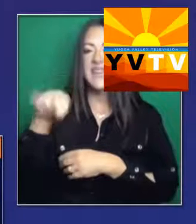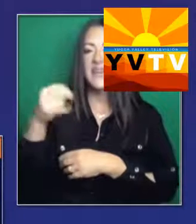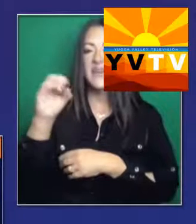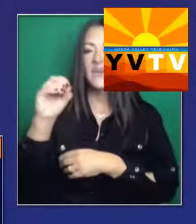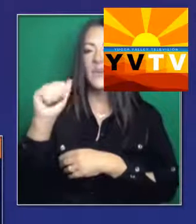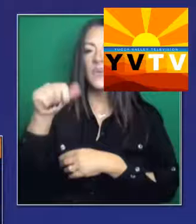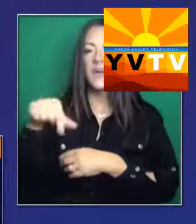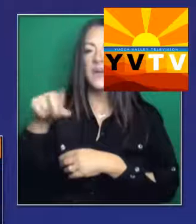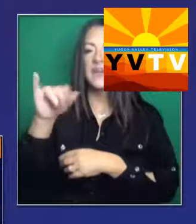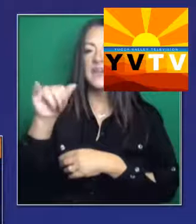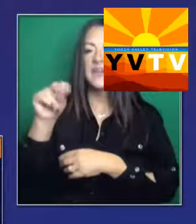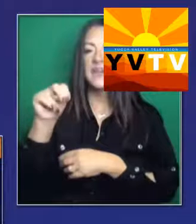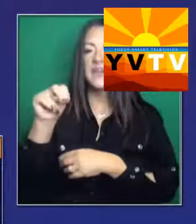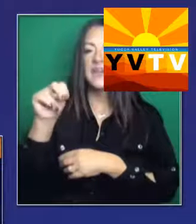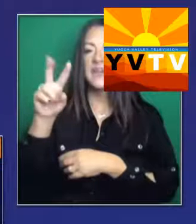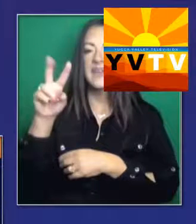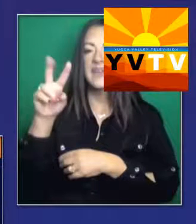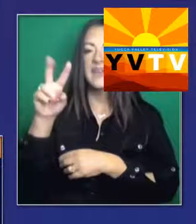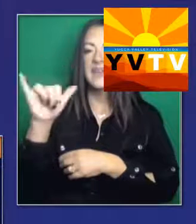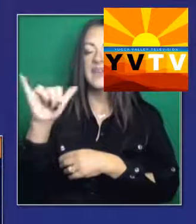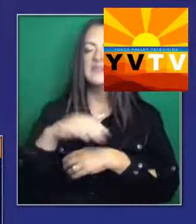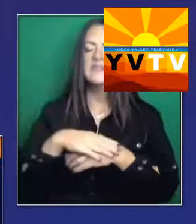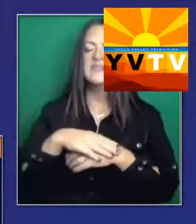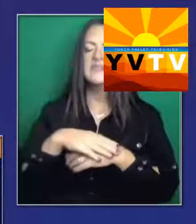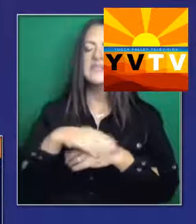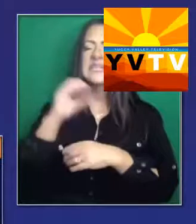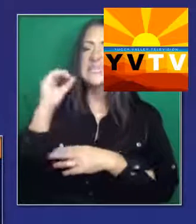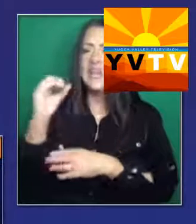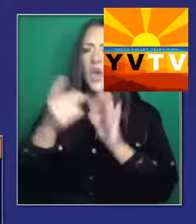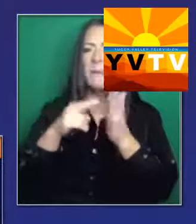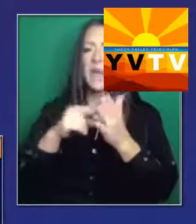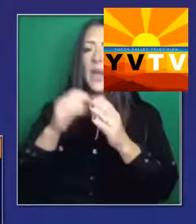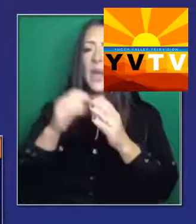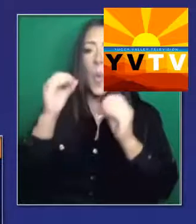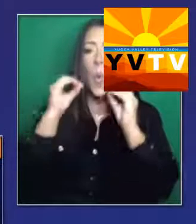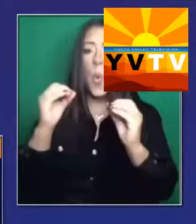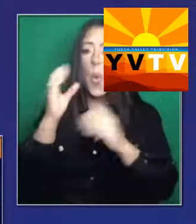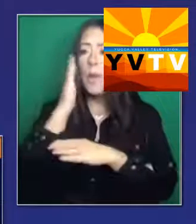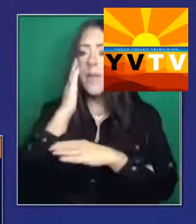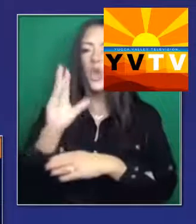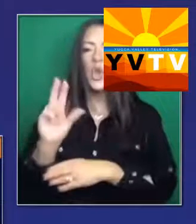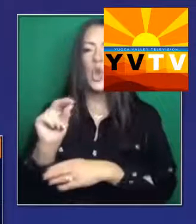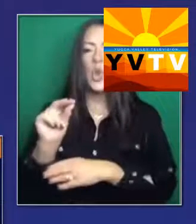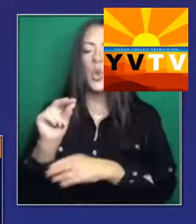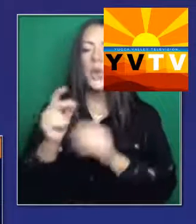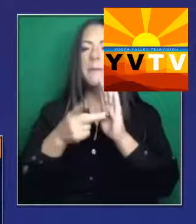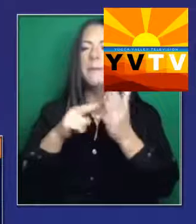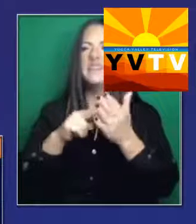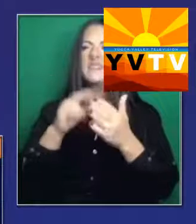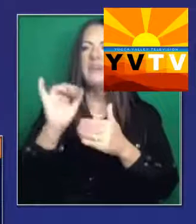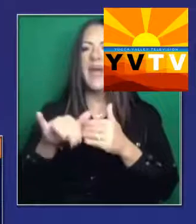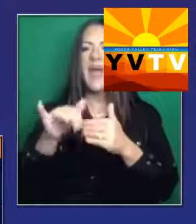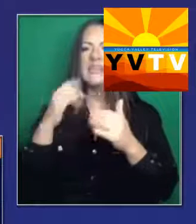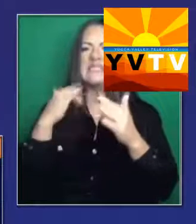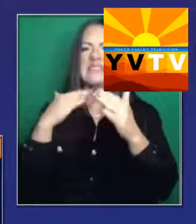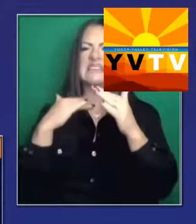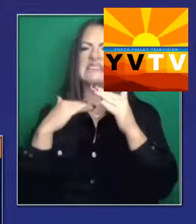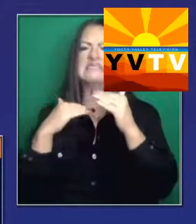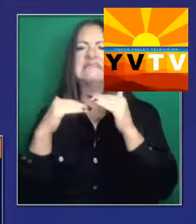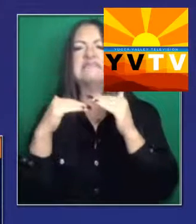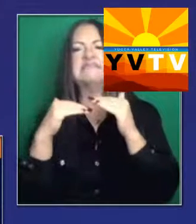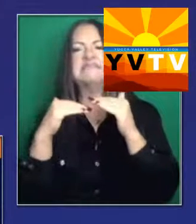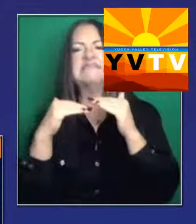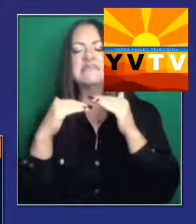there are no ICU beds, just represents the fact we're now in our surge phase, in our surge strategy